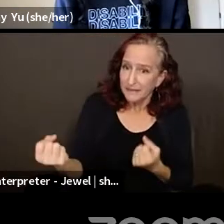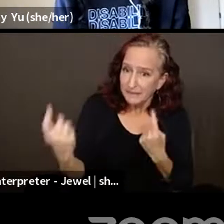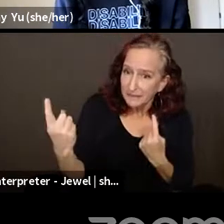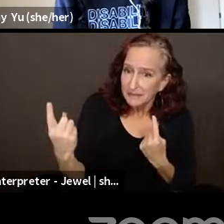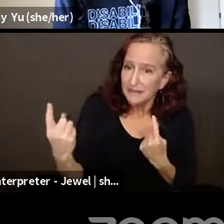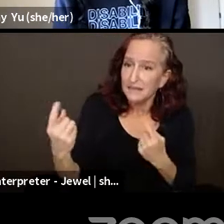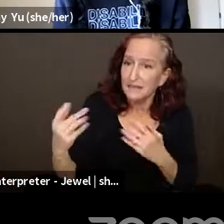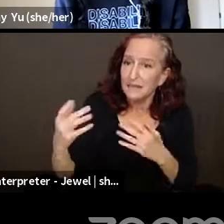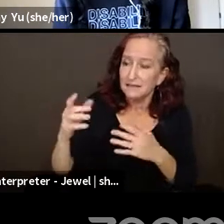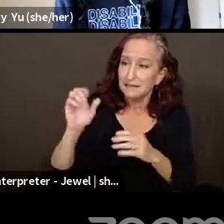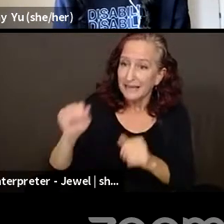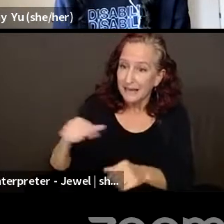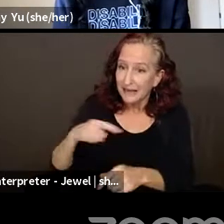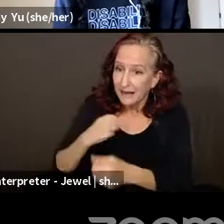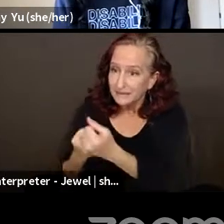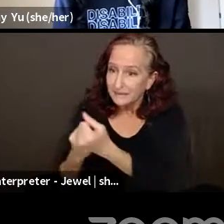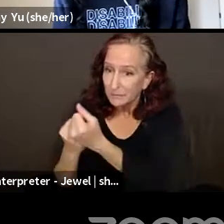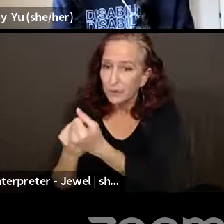And then